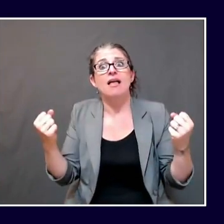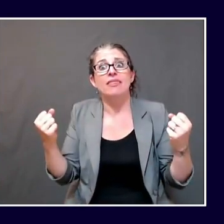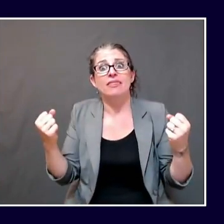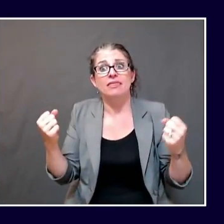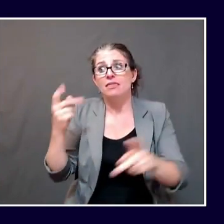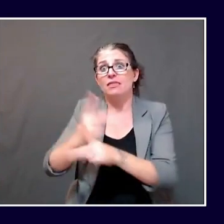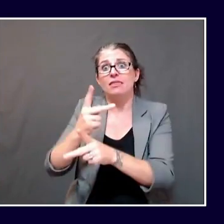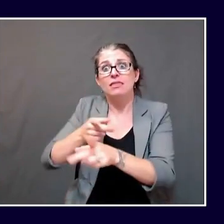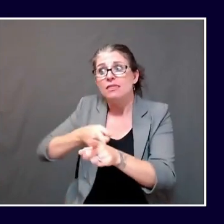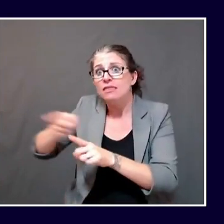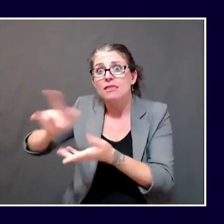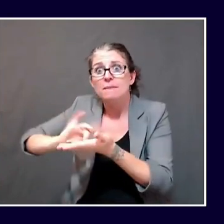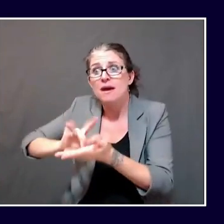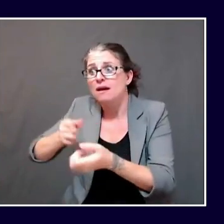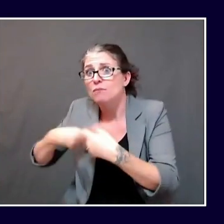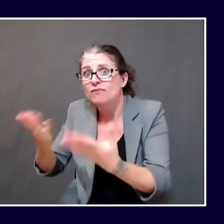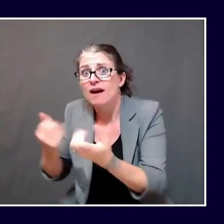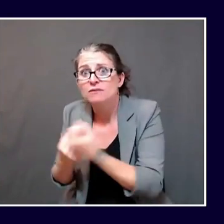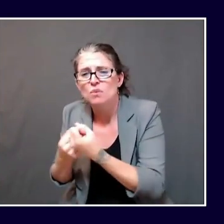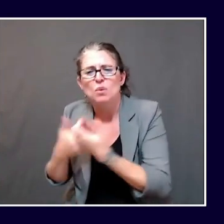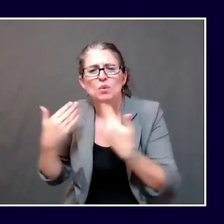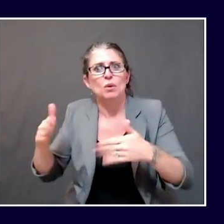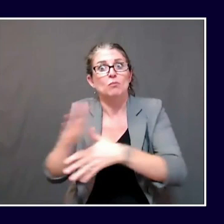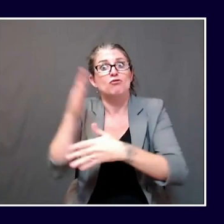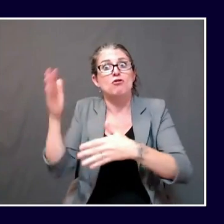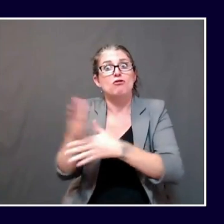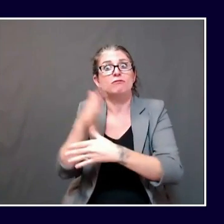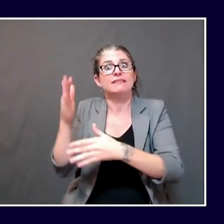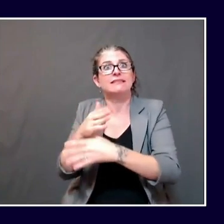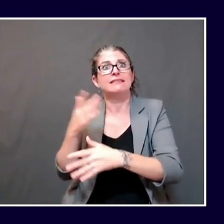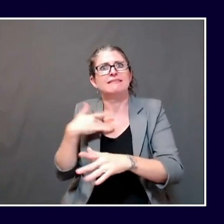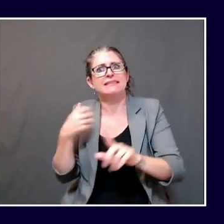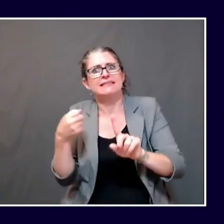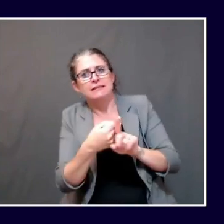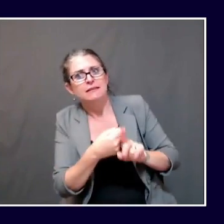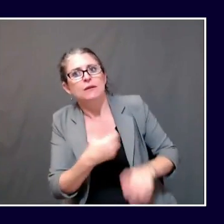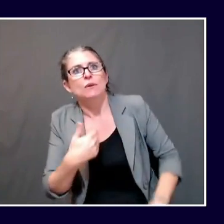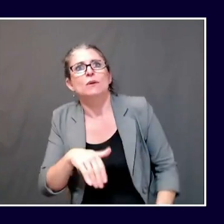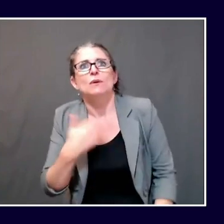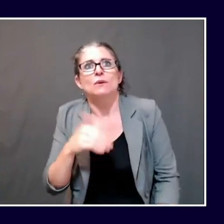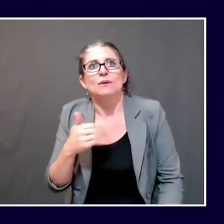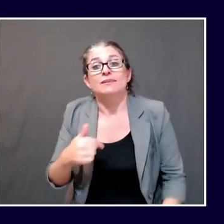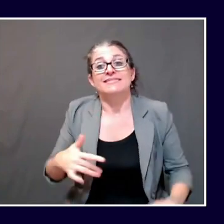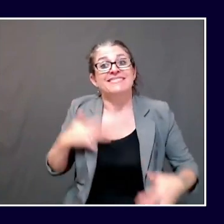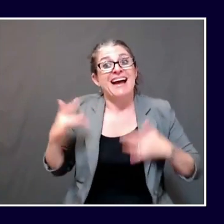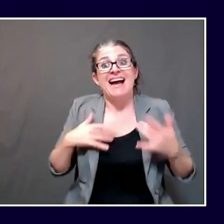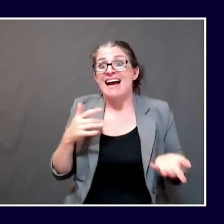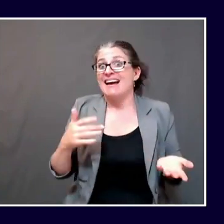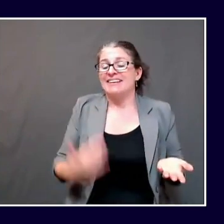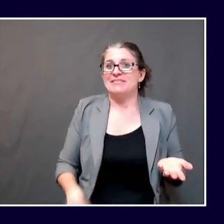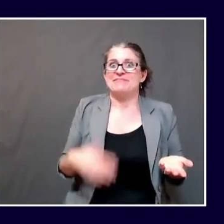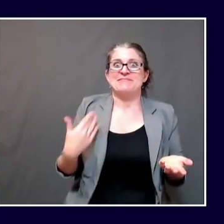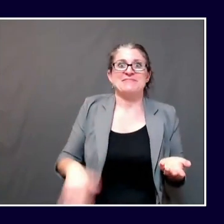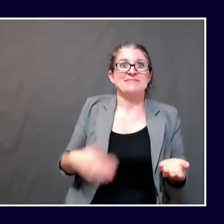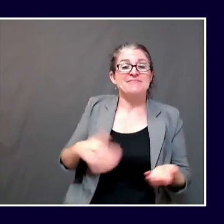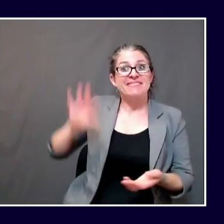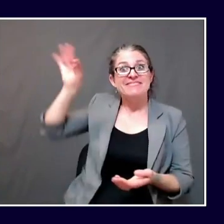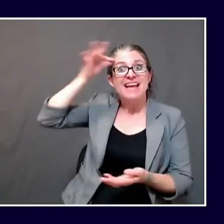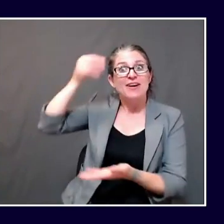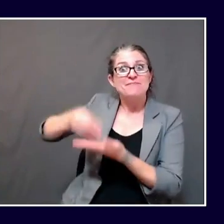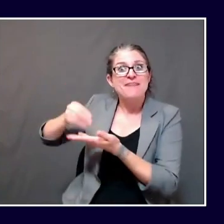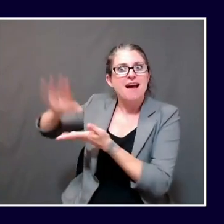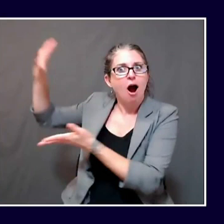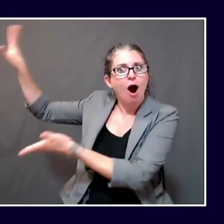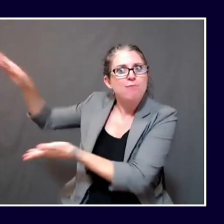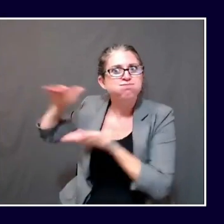today that Maine will invest nearly $1 million from the Federal Coronavirus Relief Fund to support